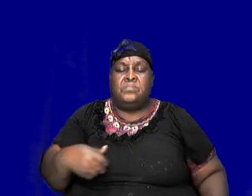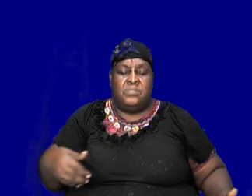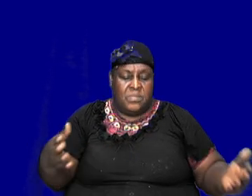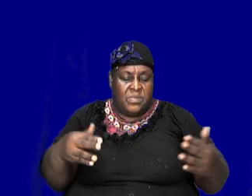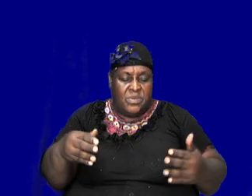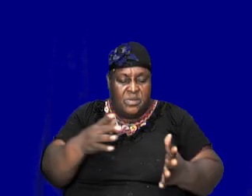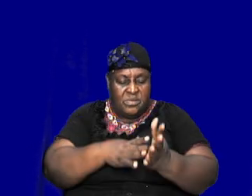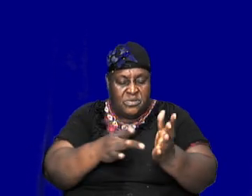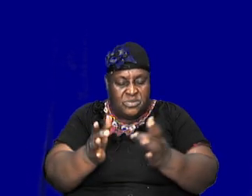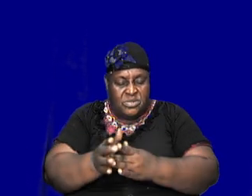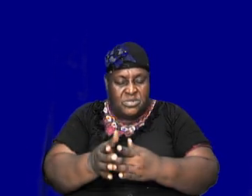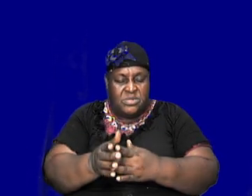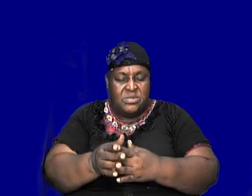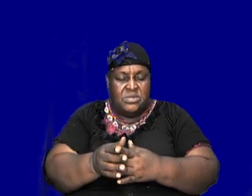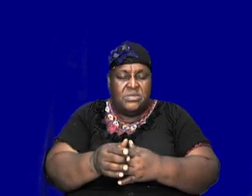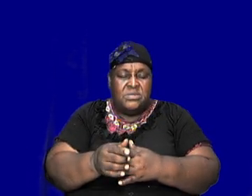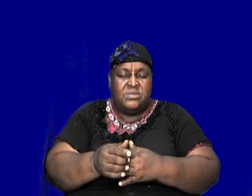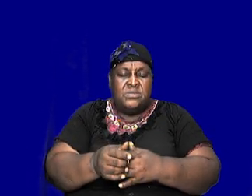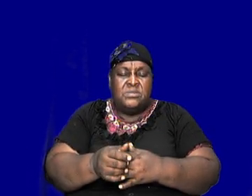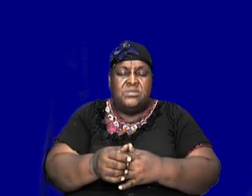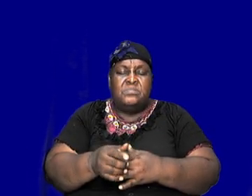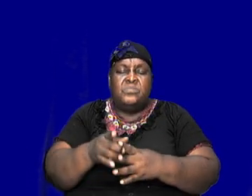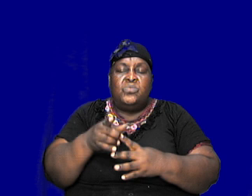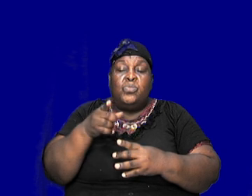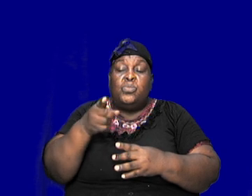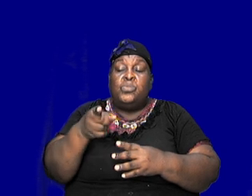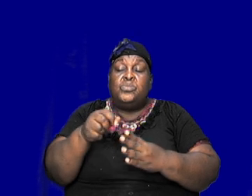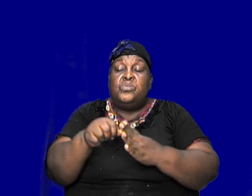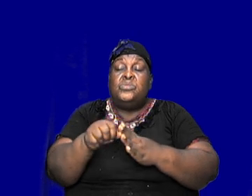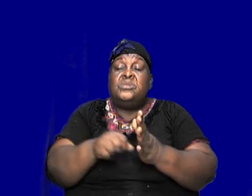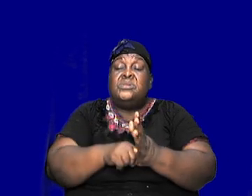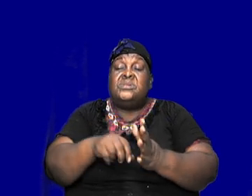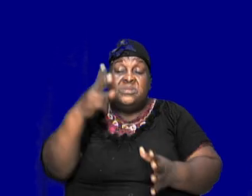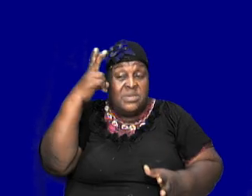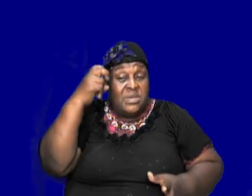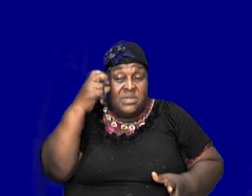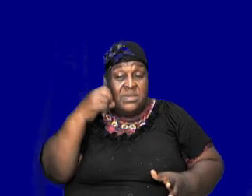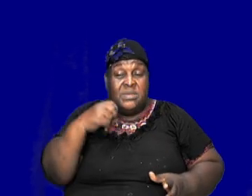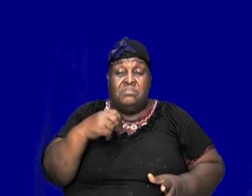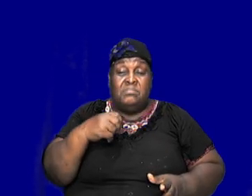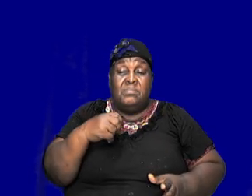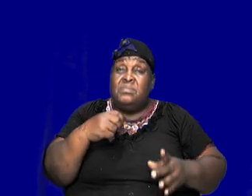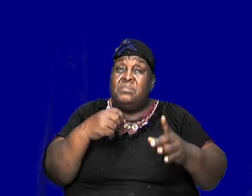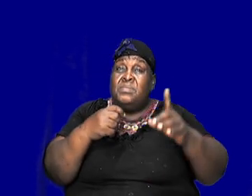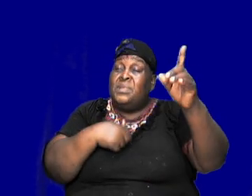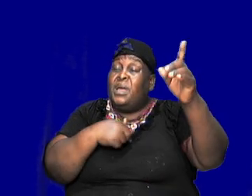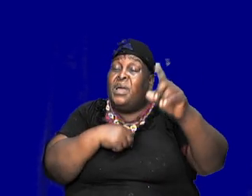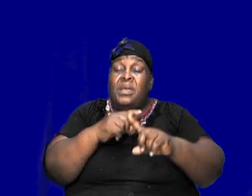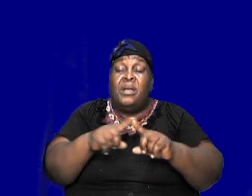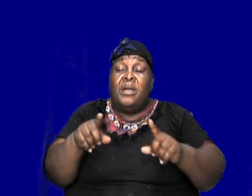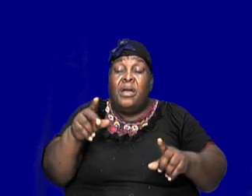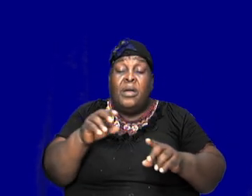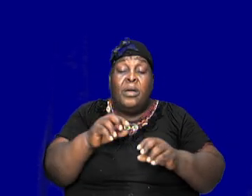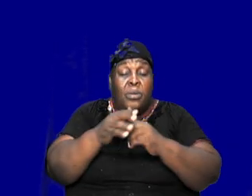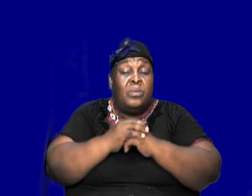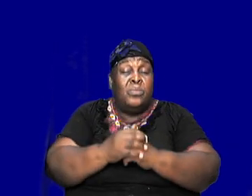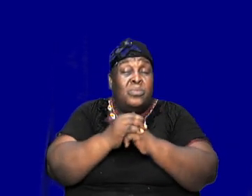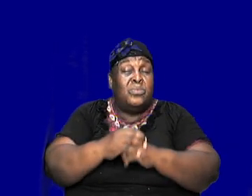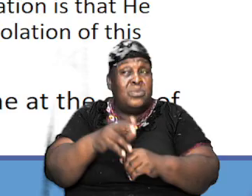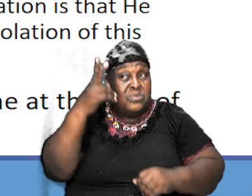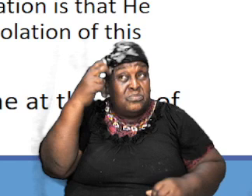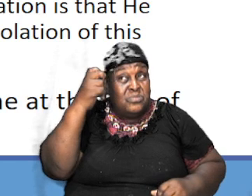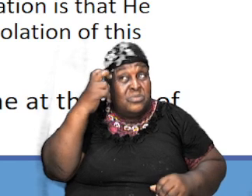Jesus pointed to the scripture and said to Satan, Satan, I cannot worship you because the word of God